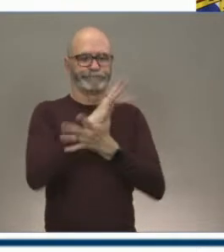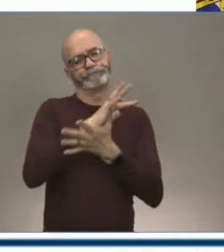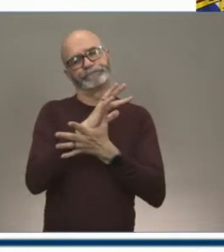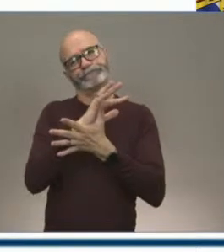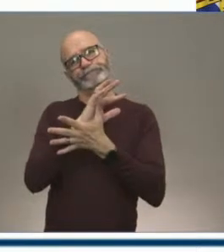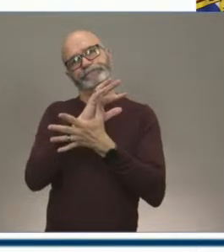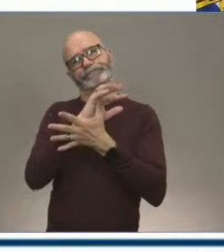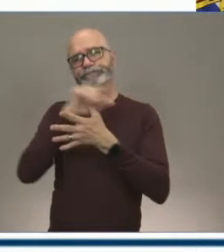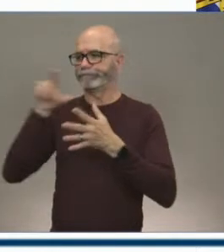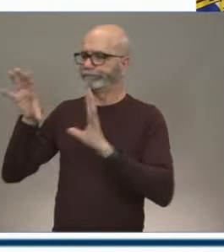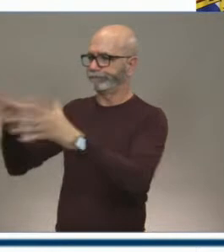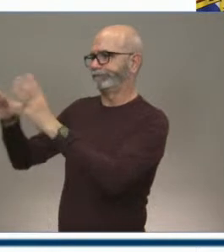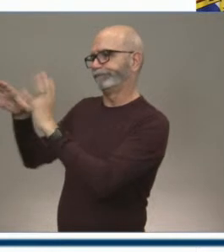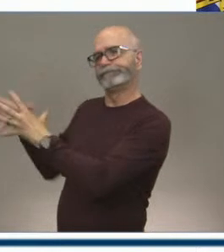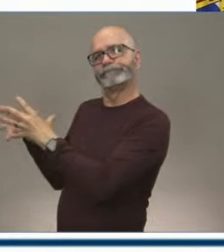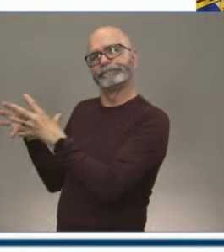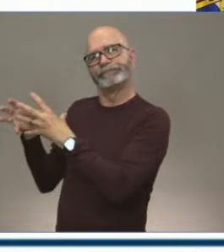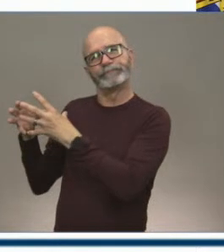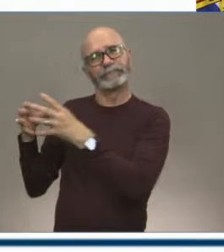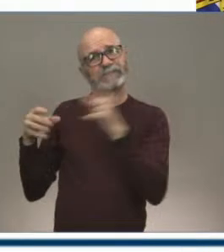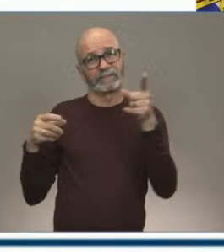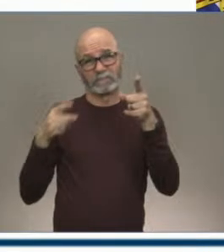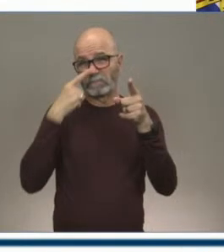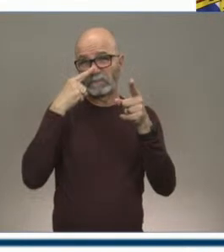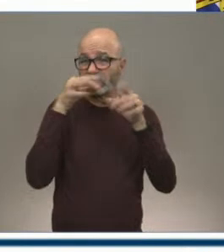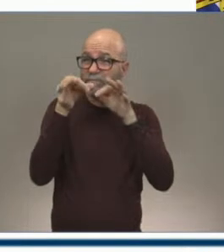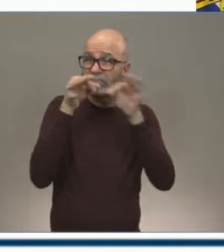wondering if you can give any more details about,